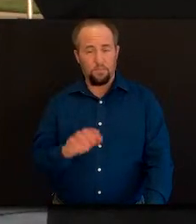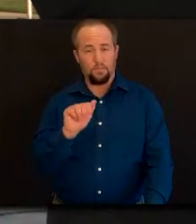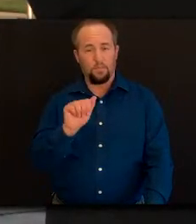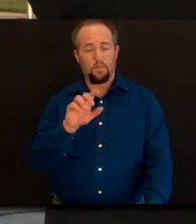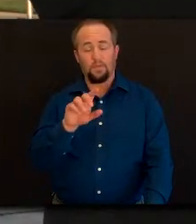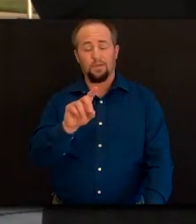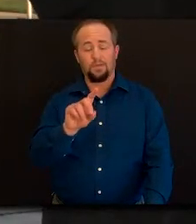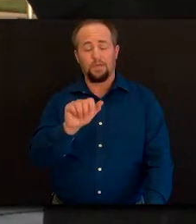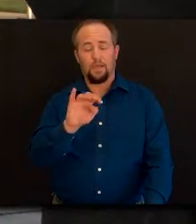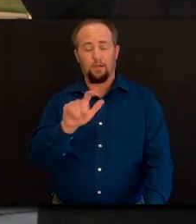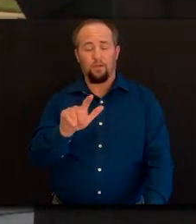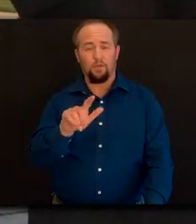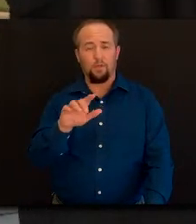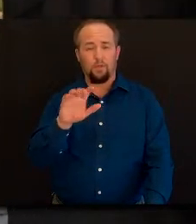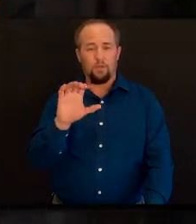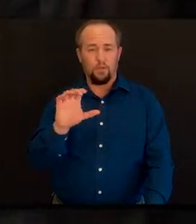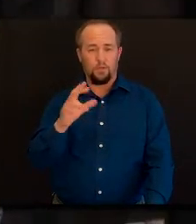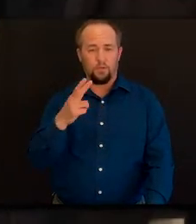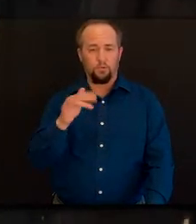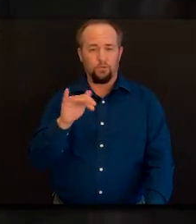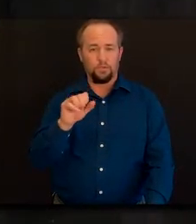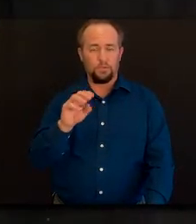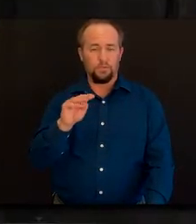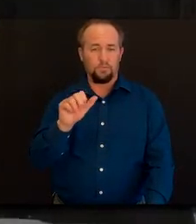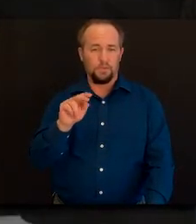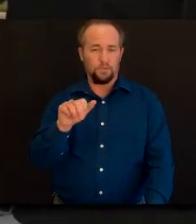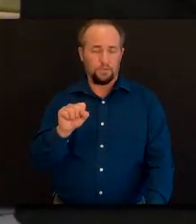Daniel Alexander Christmas.